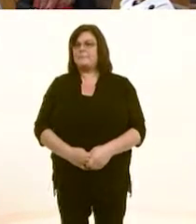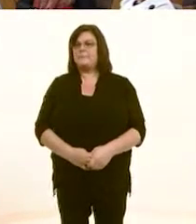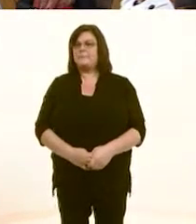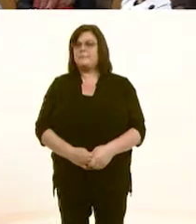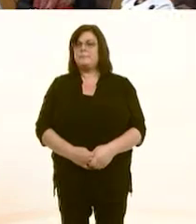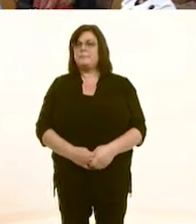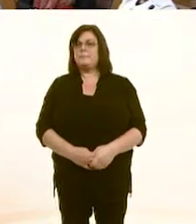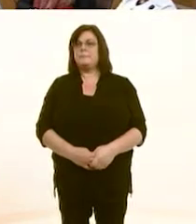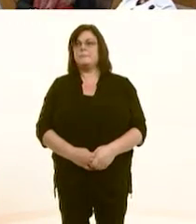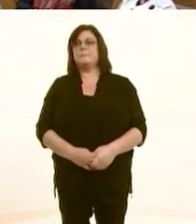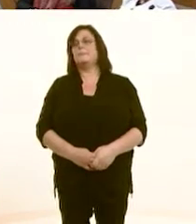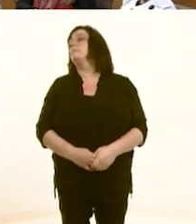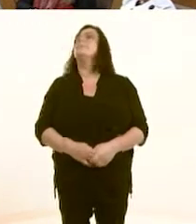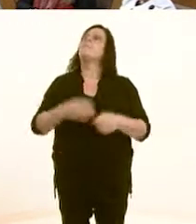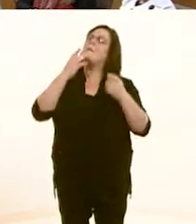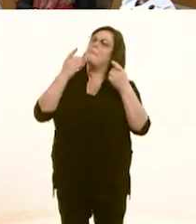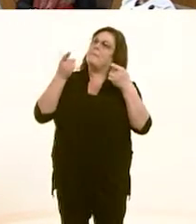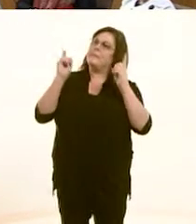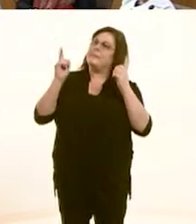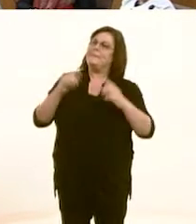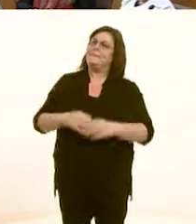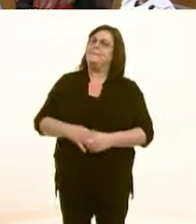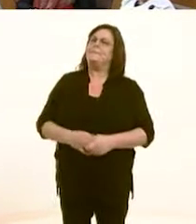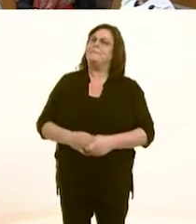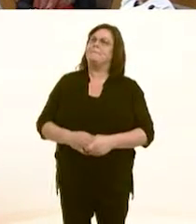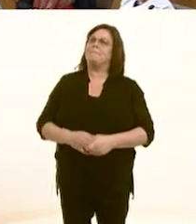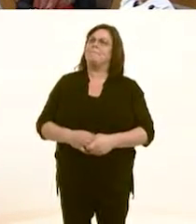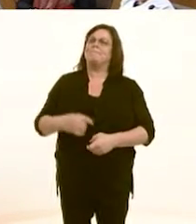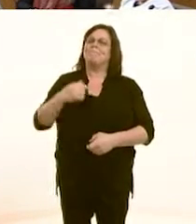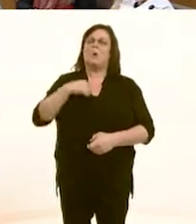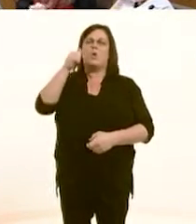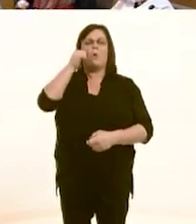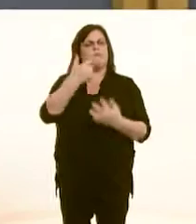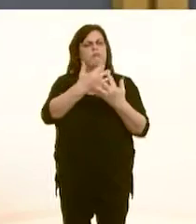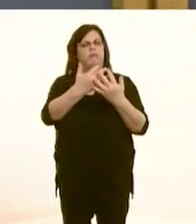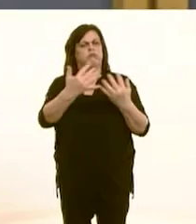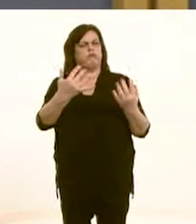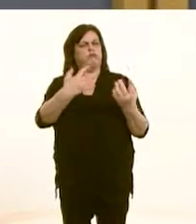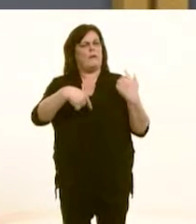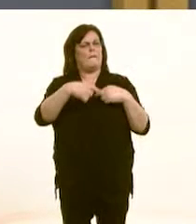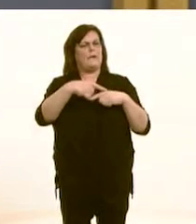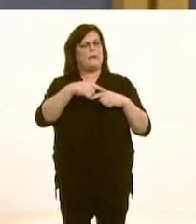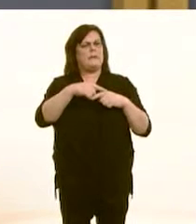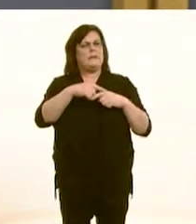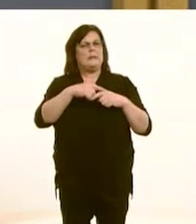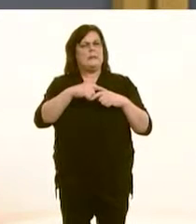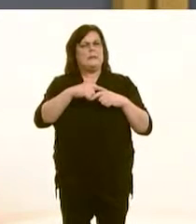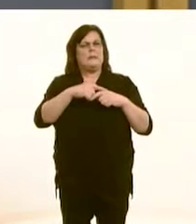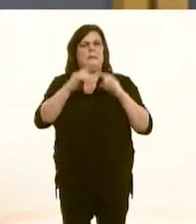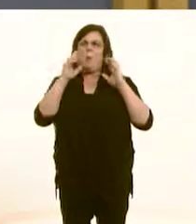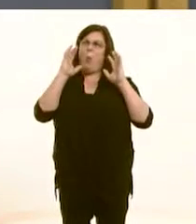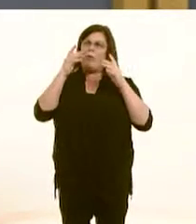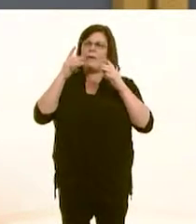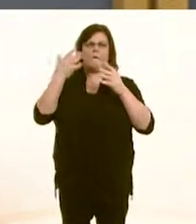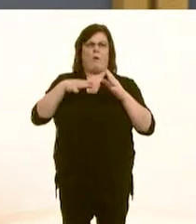Prif Weinidog, un o'r pethau sydd wedi bod yn poeni nifer ohonom ni ers sefydlu y cynulliad mewn gwirionedd ydy fod plant mewn